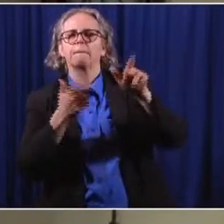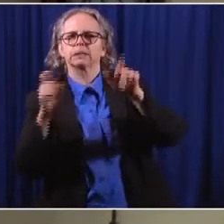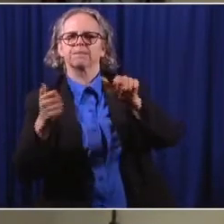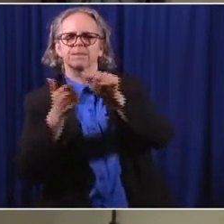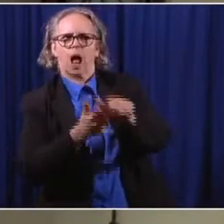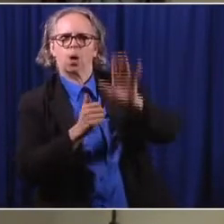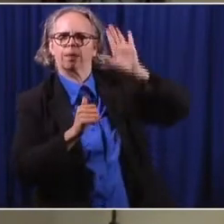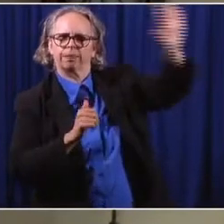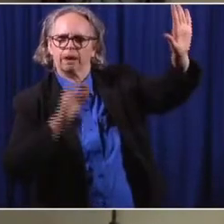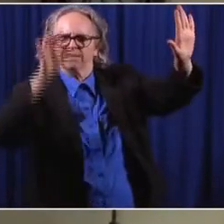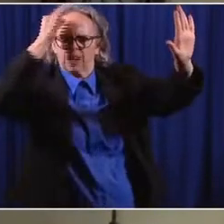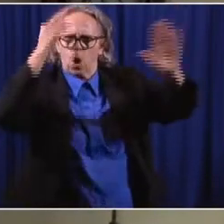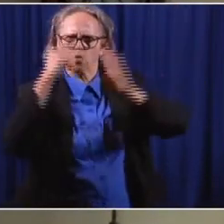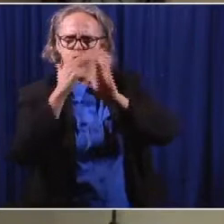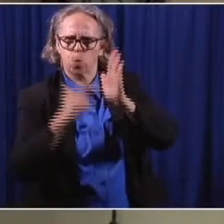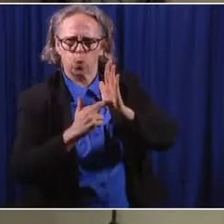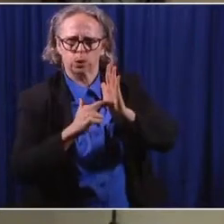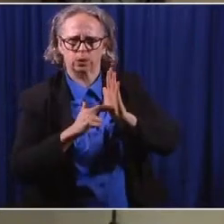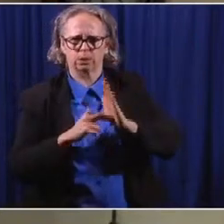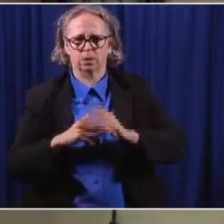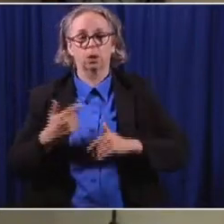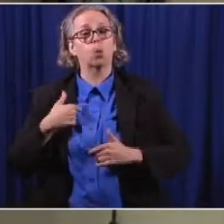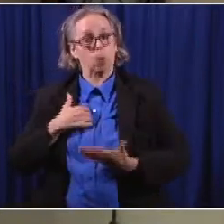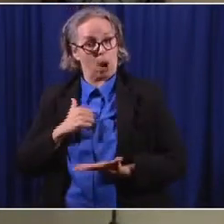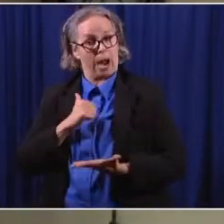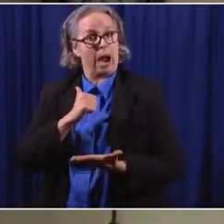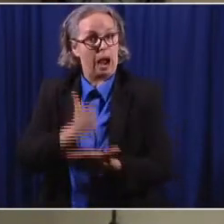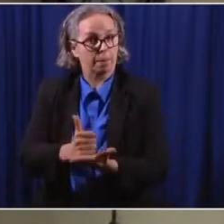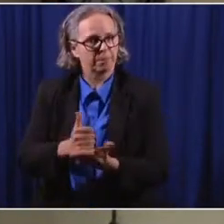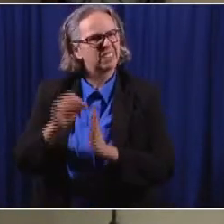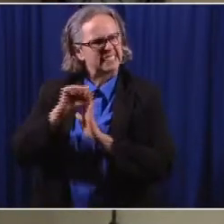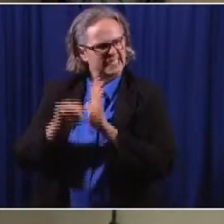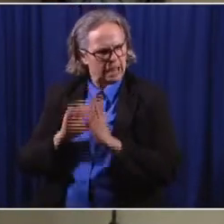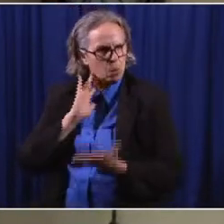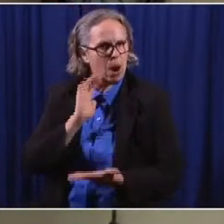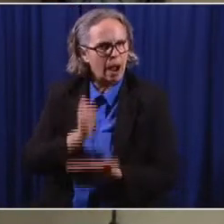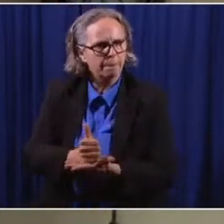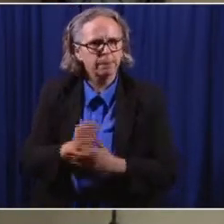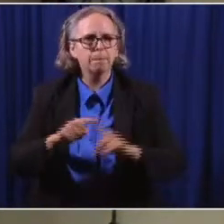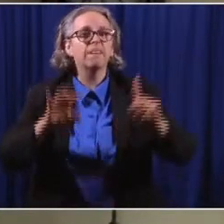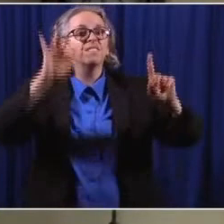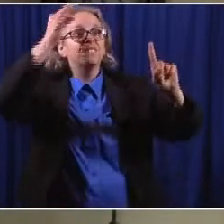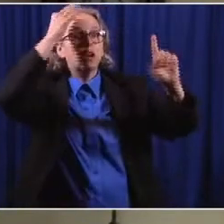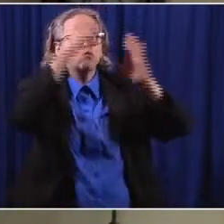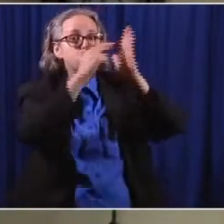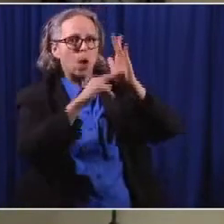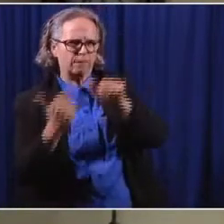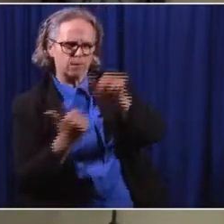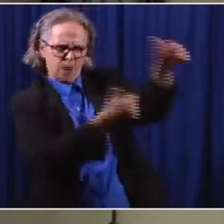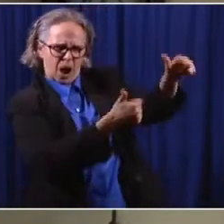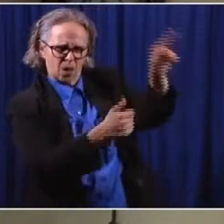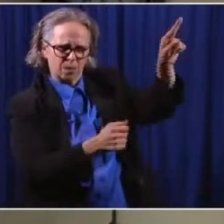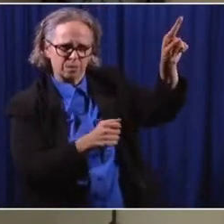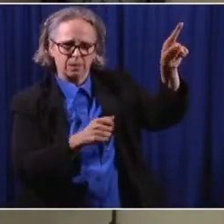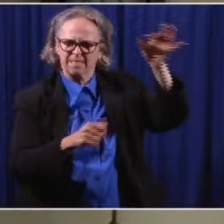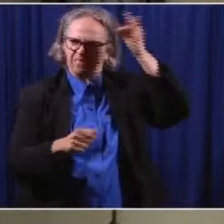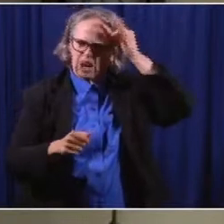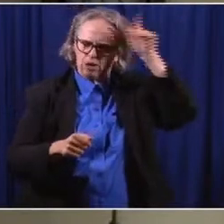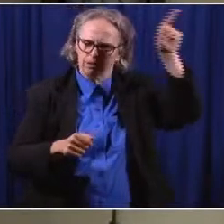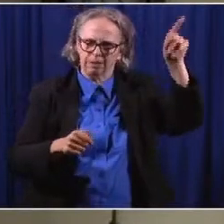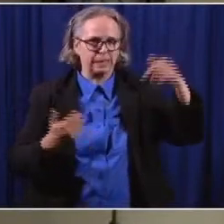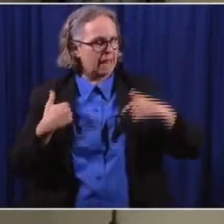in understanding what the federal requirements are and what the federal government is saying. So these are, to my knowledge, not our